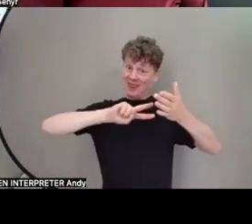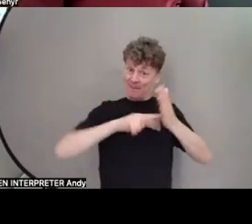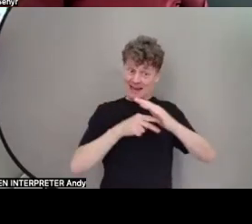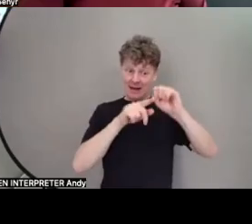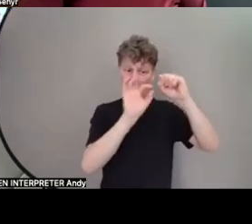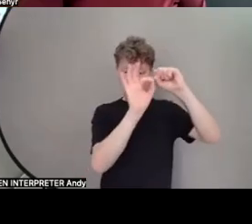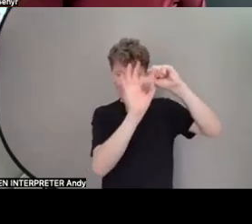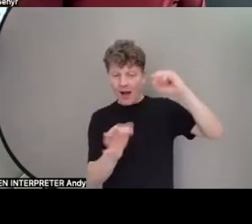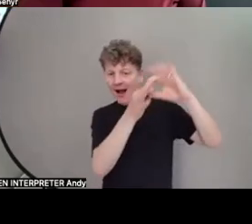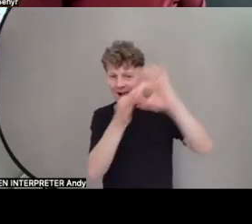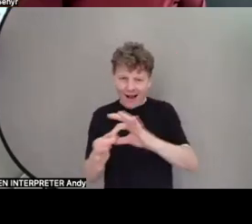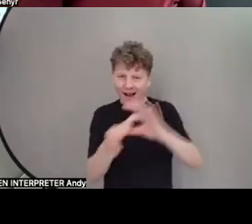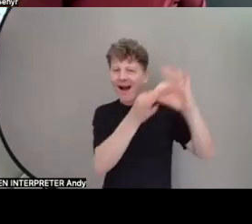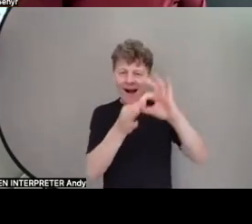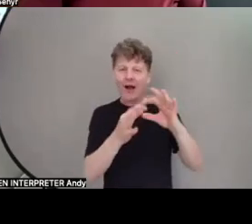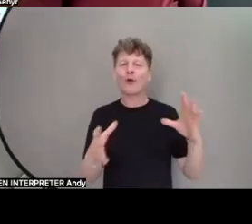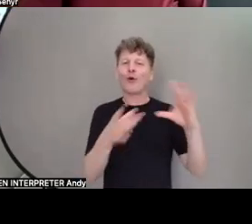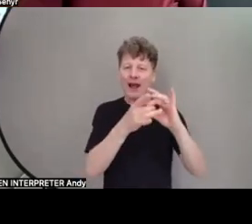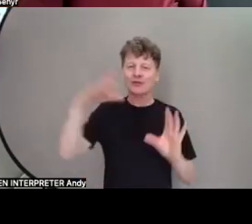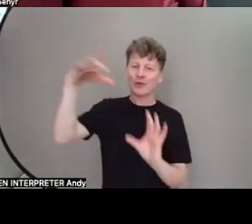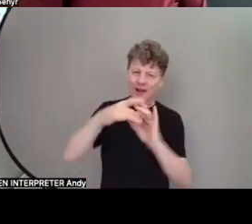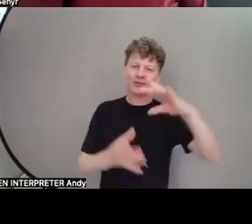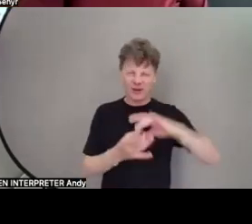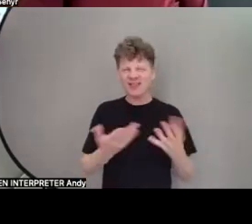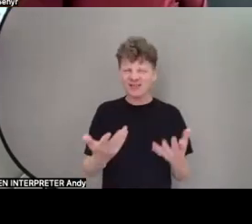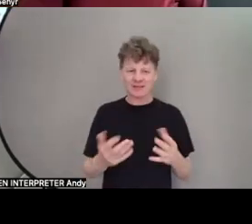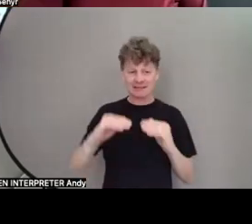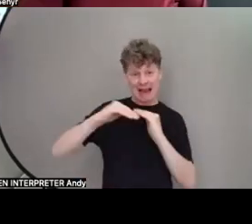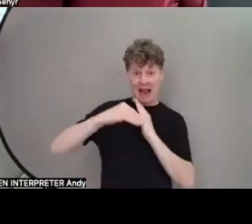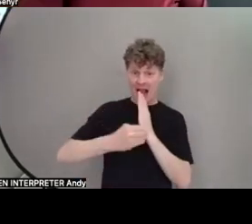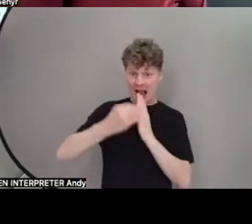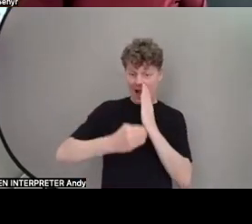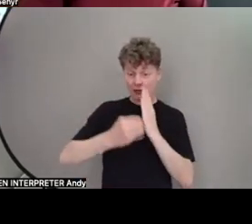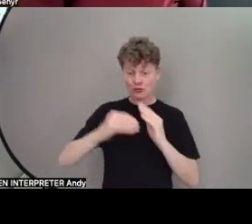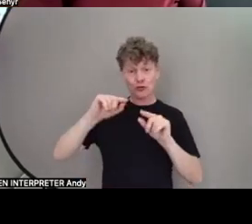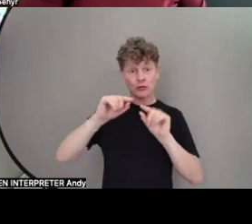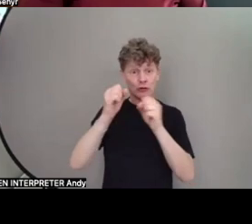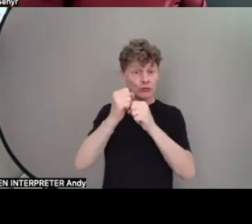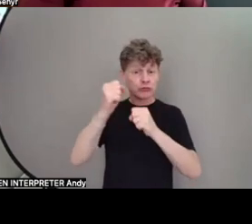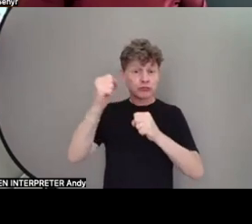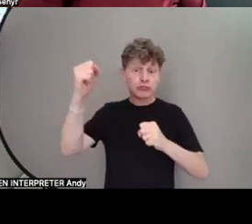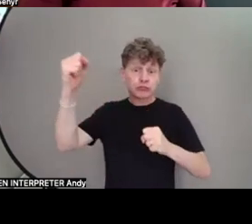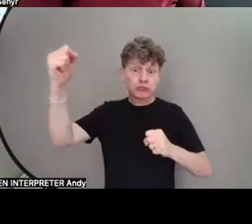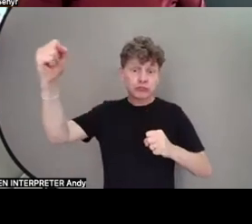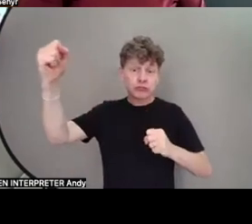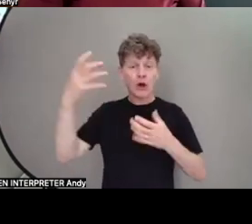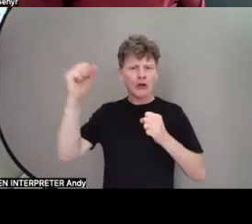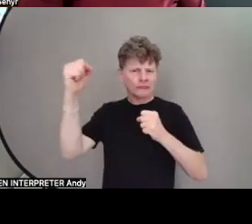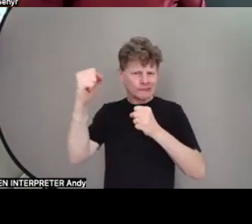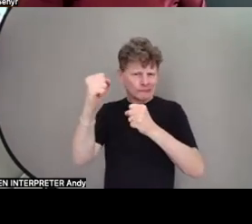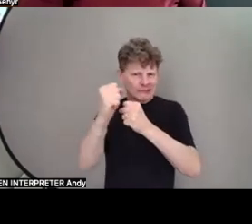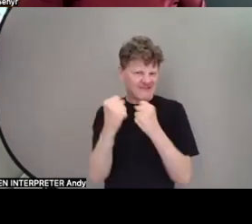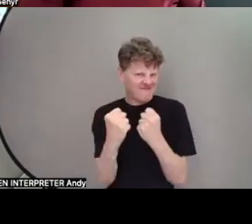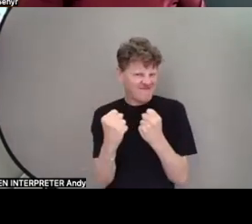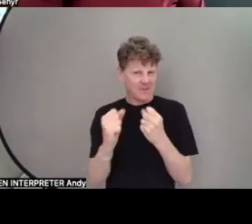associative connections. And these edges vary in strength, so some connections are tighter and more